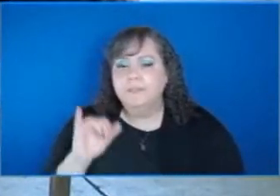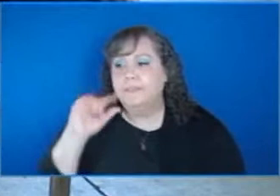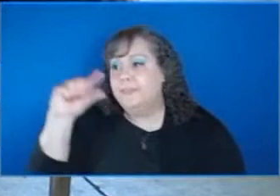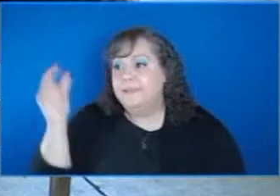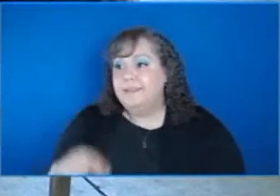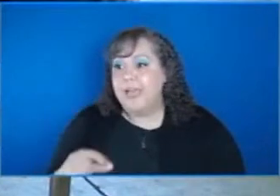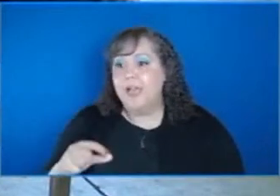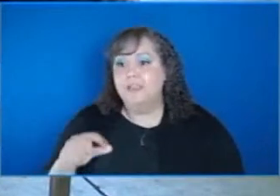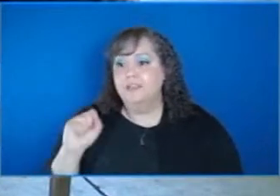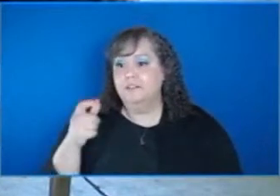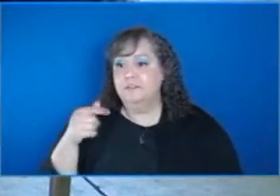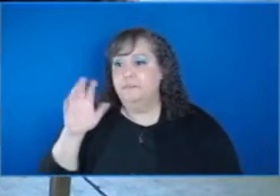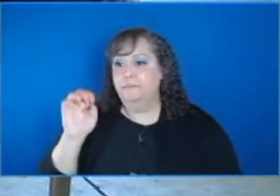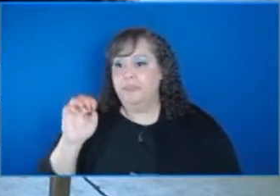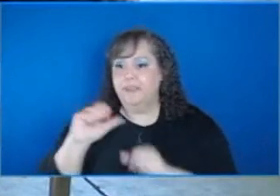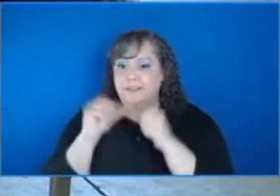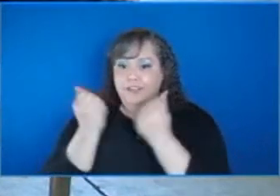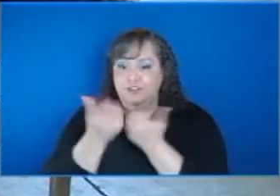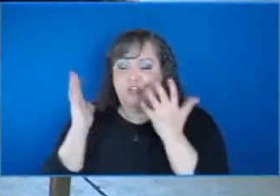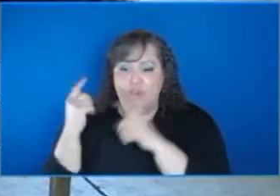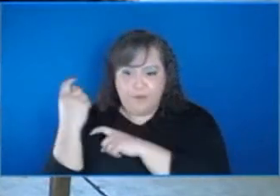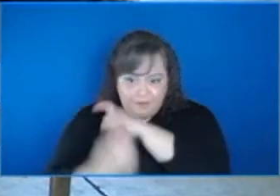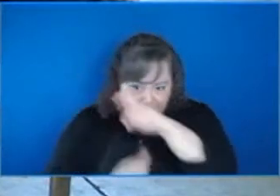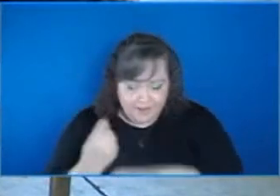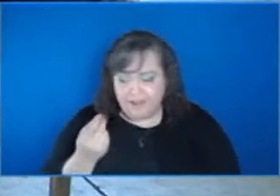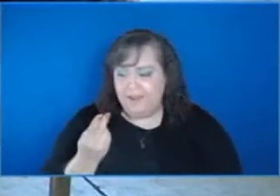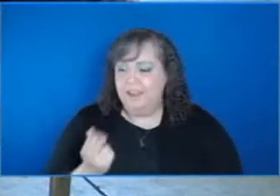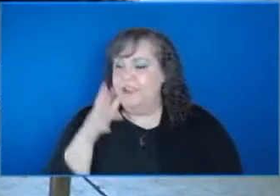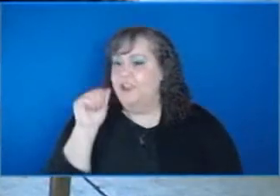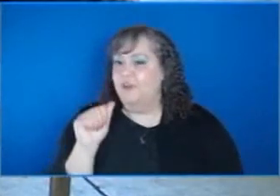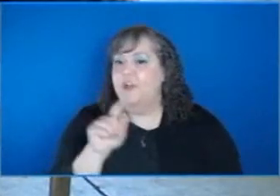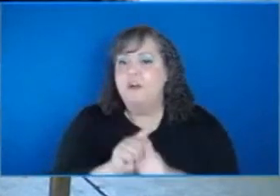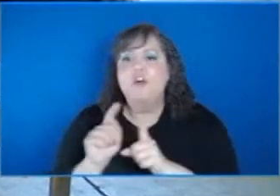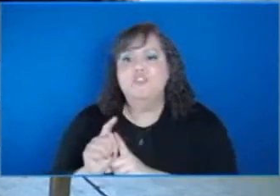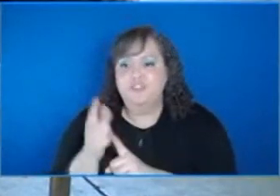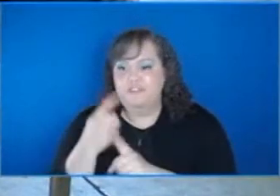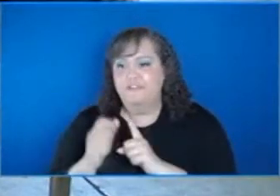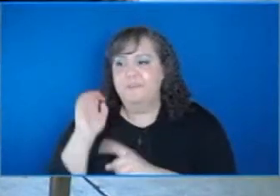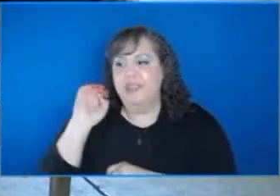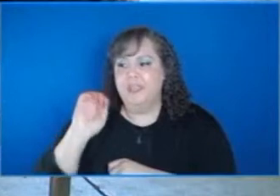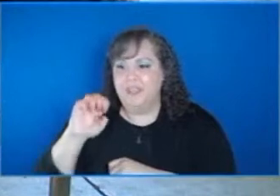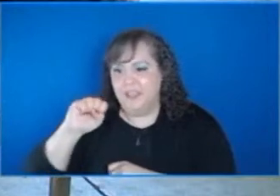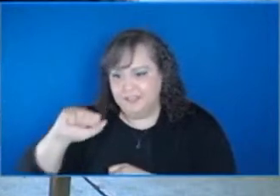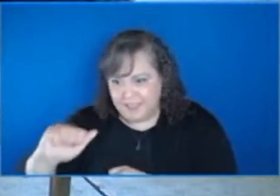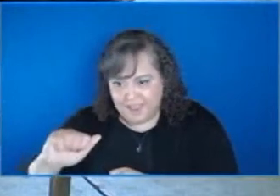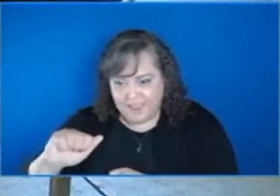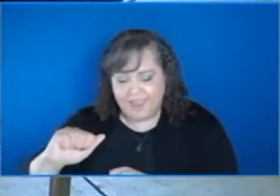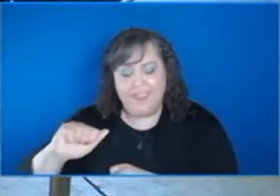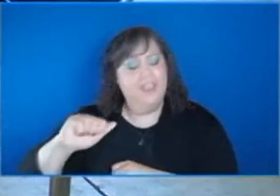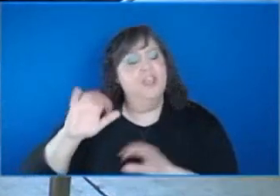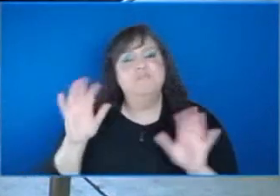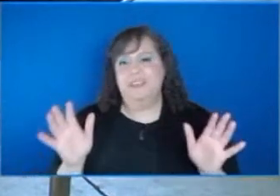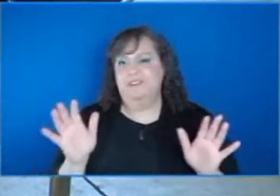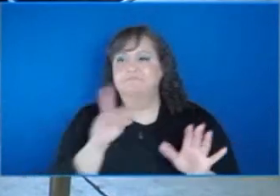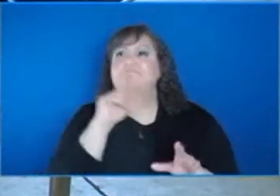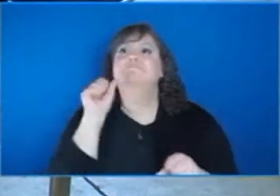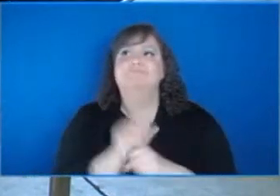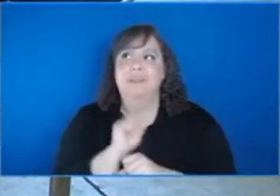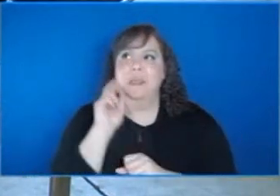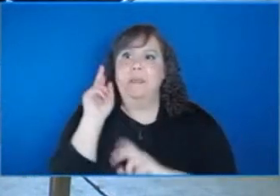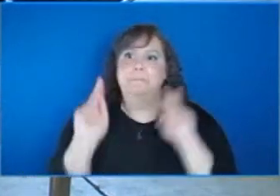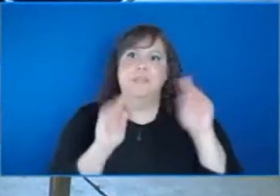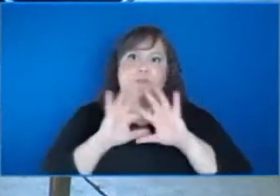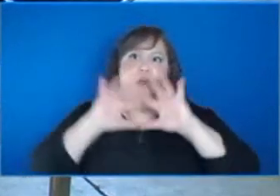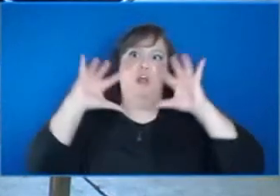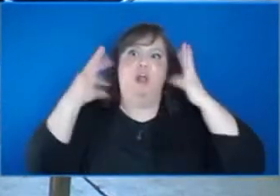actively contributed We're with there. already- And then, yeah, Hera from the European Space Agency. And so it really is people around the world and